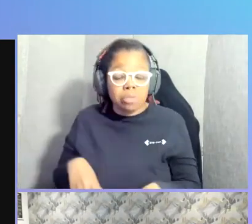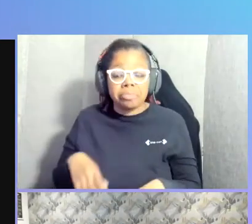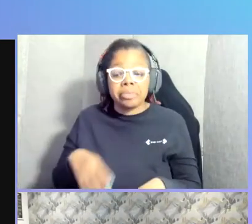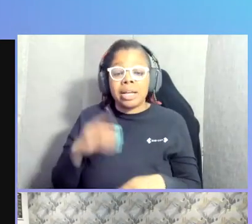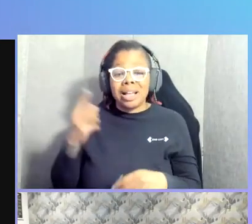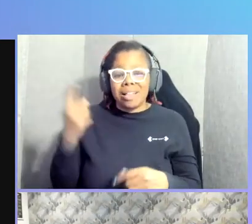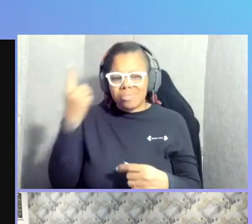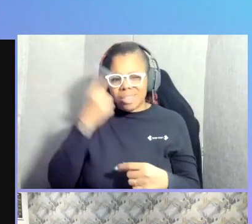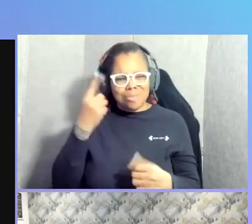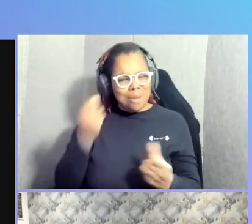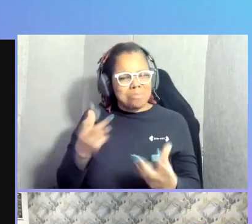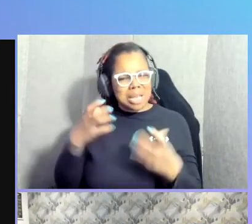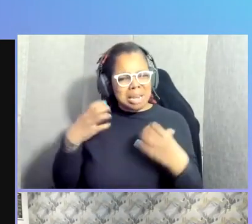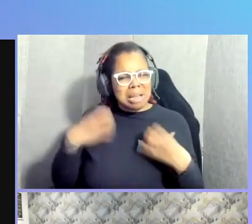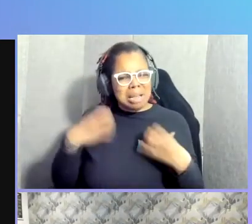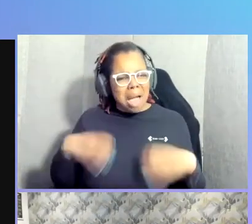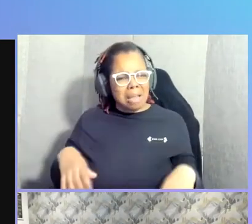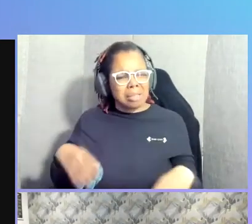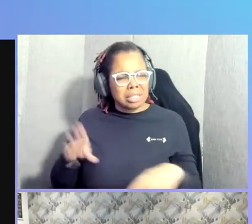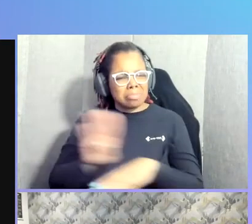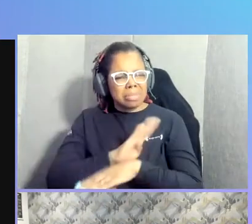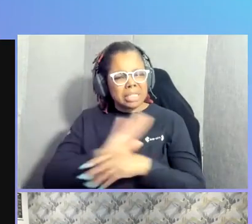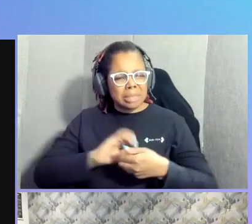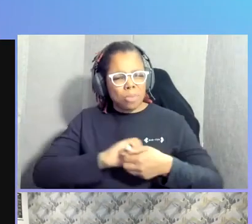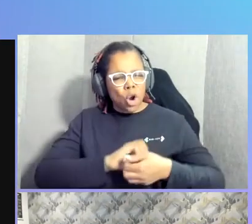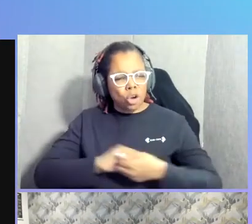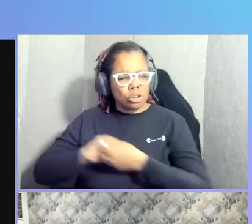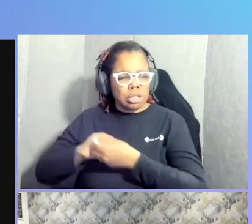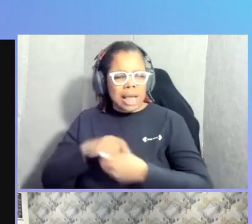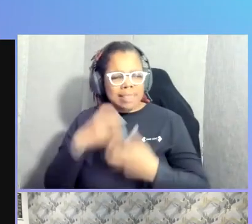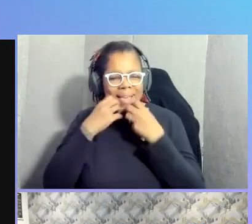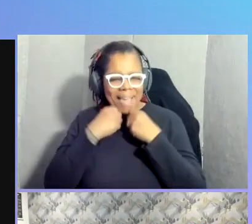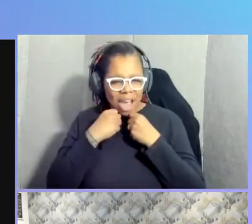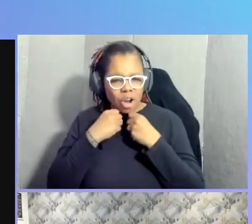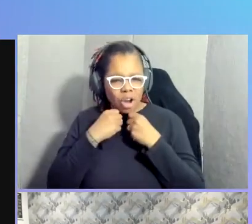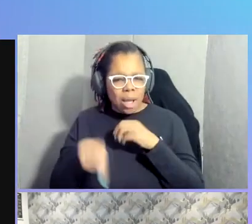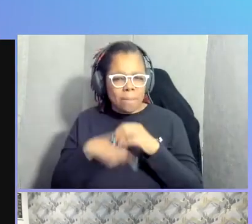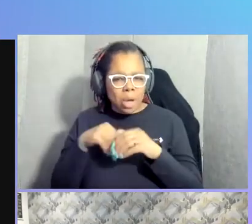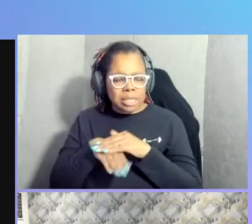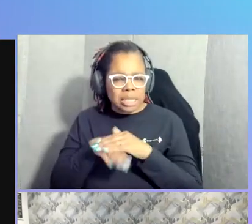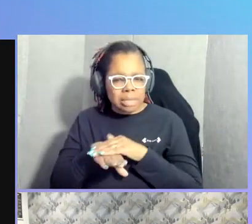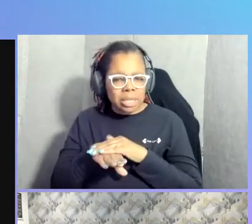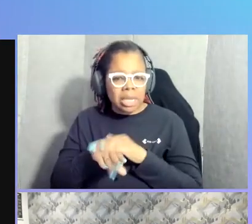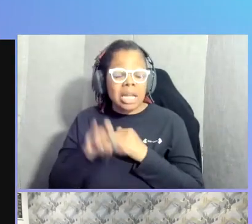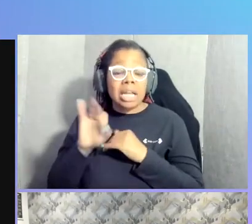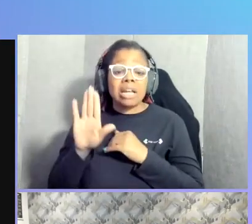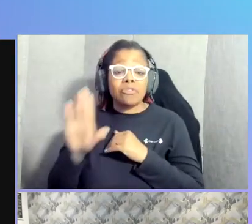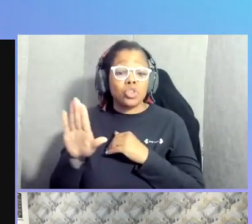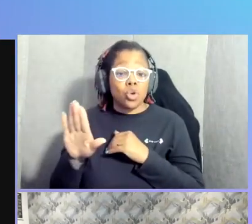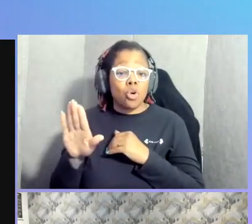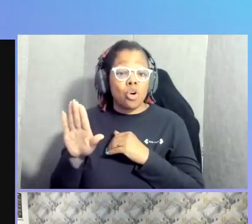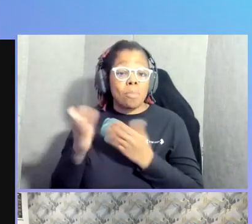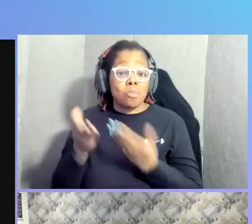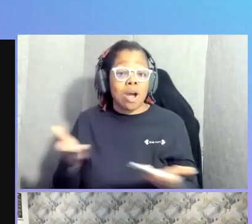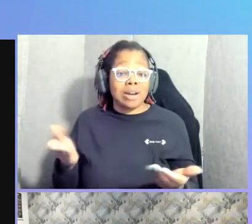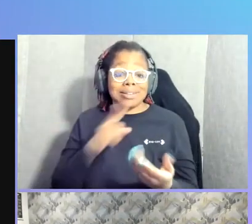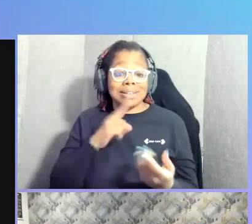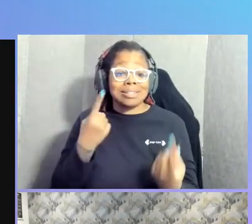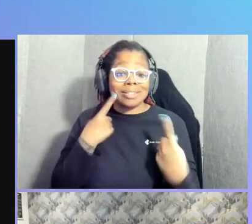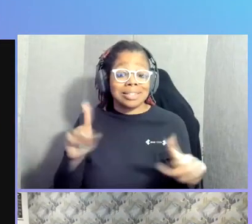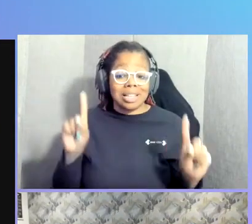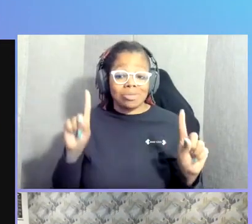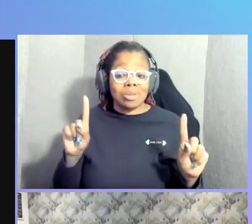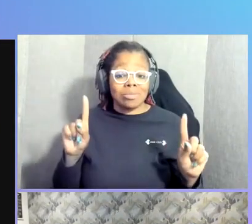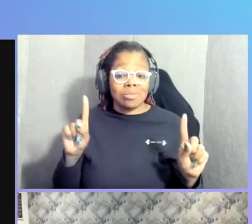of clients out there, business partners, that they care about accessibility. If your product is accessible, they will